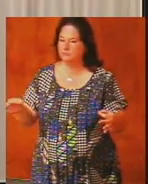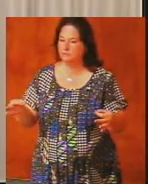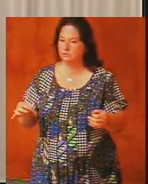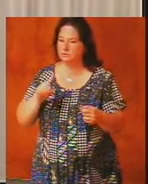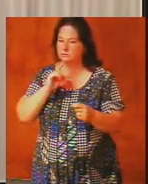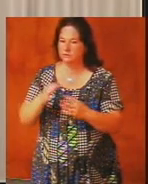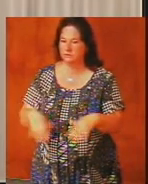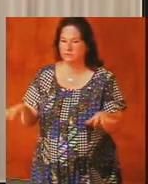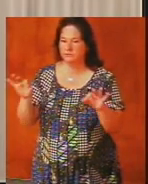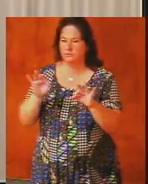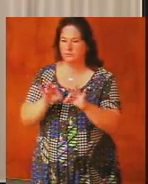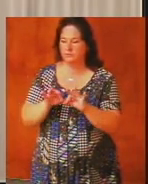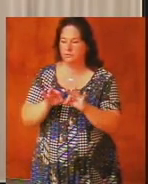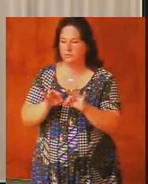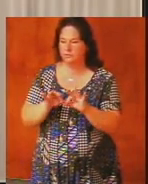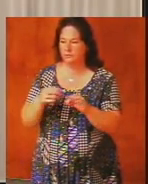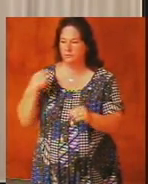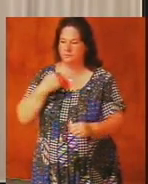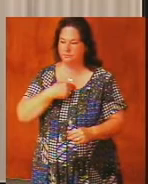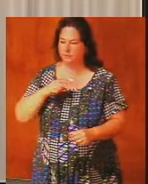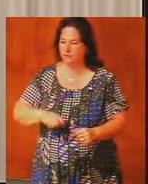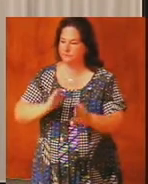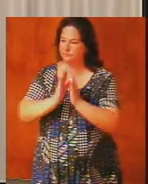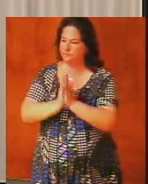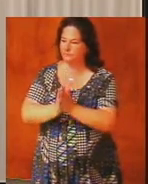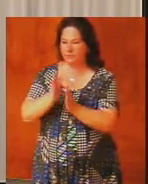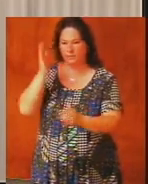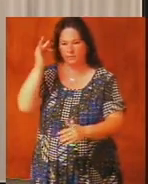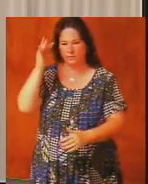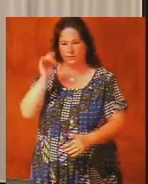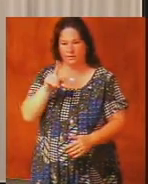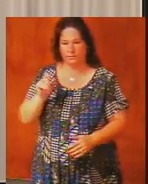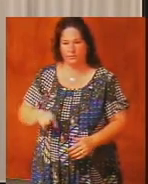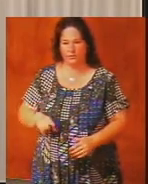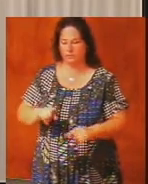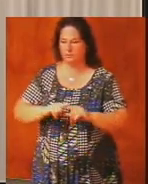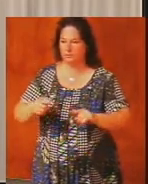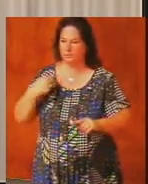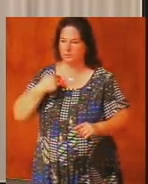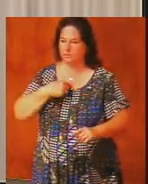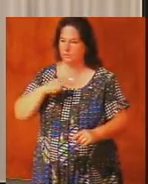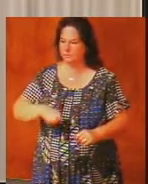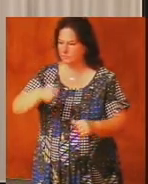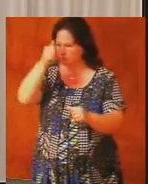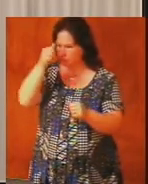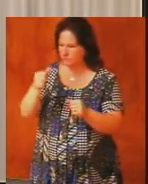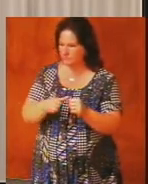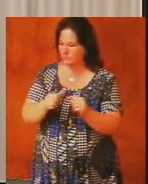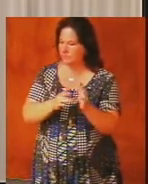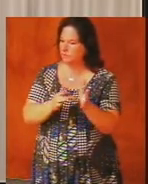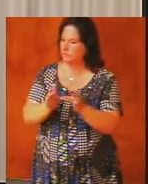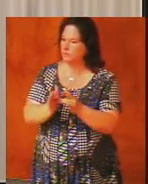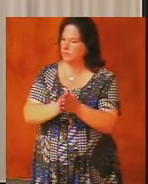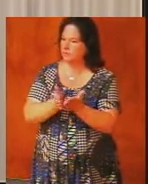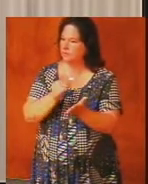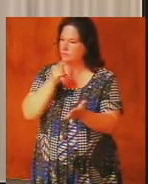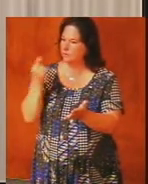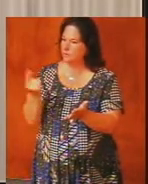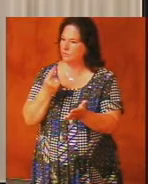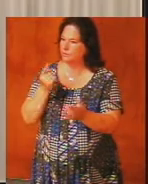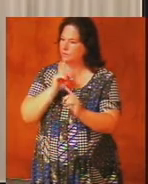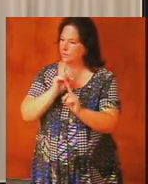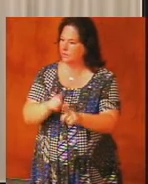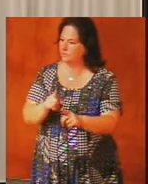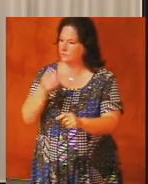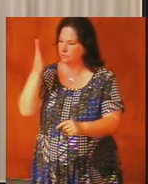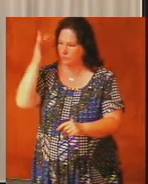is important. We've got to ask the why question, but we've got to remember that the Bible doesn't always answer the why